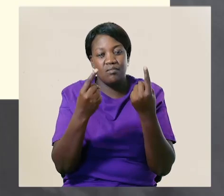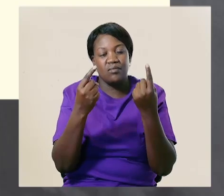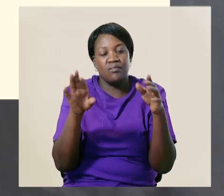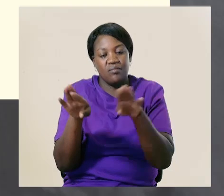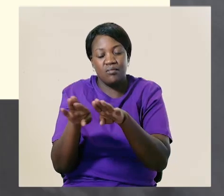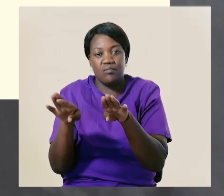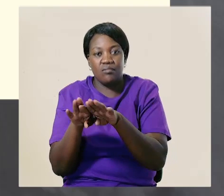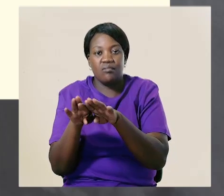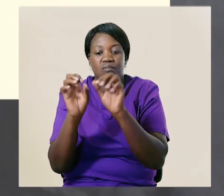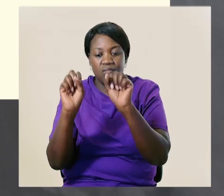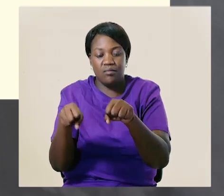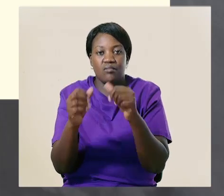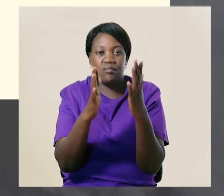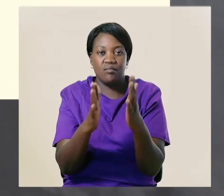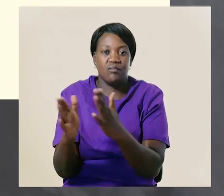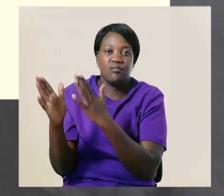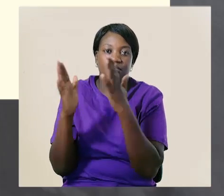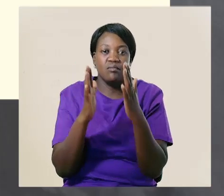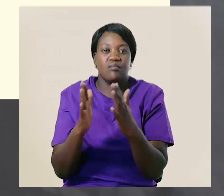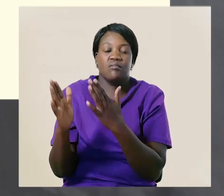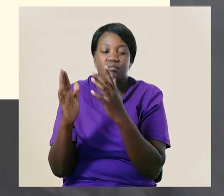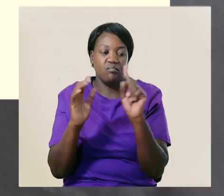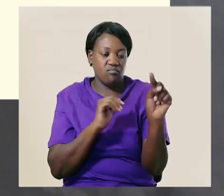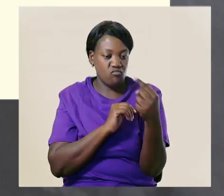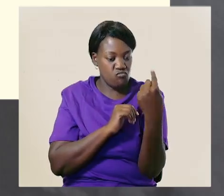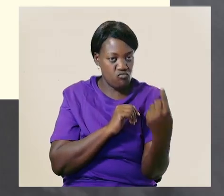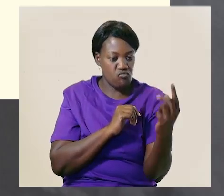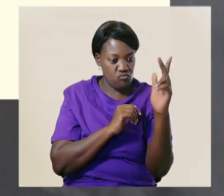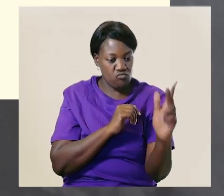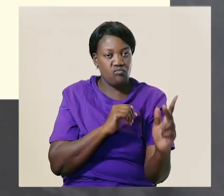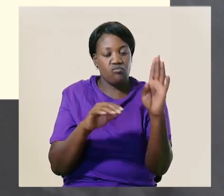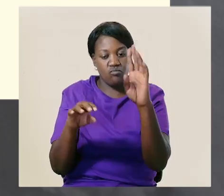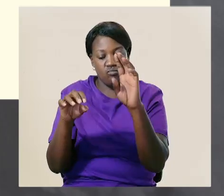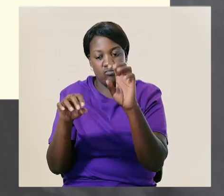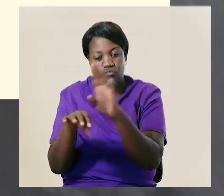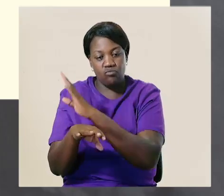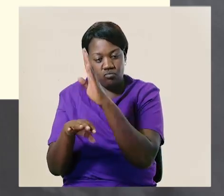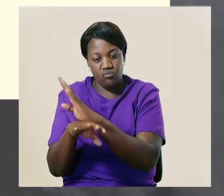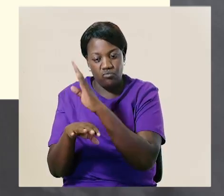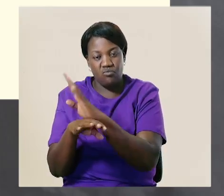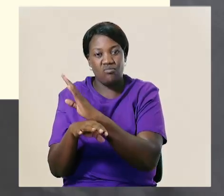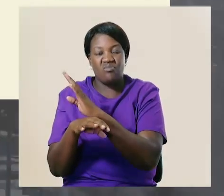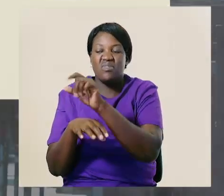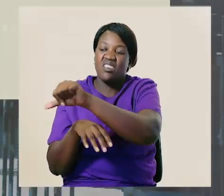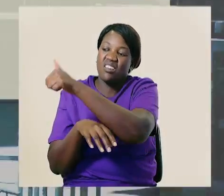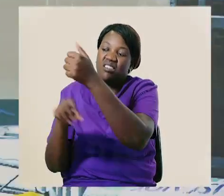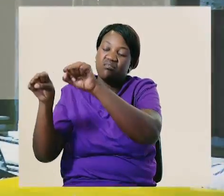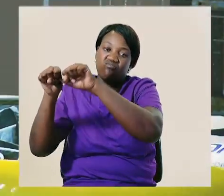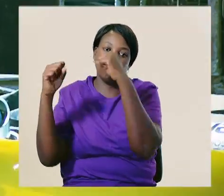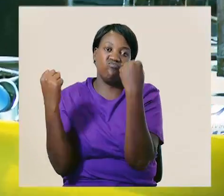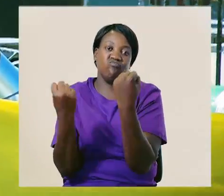production can be organized: by individuals, by companies, and by other